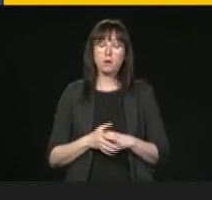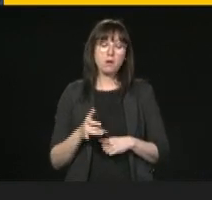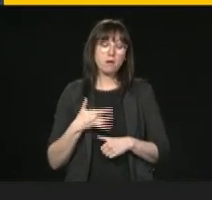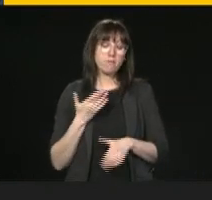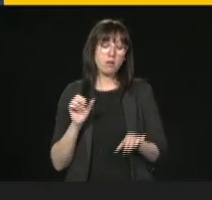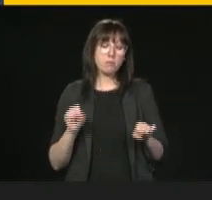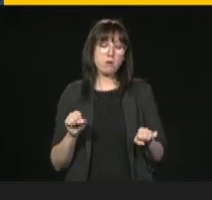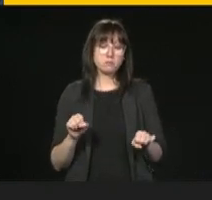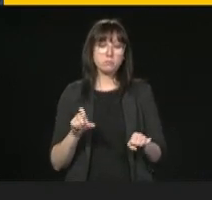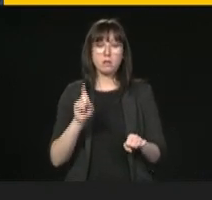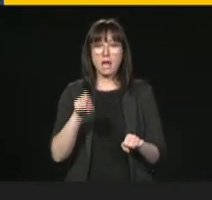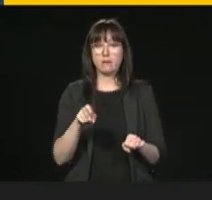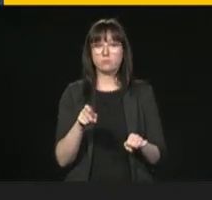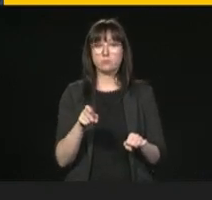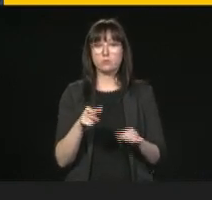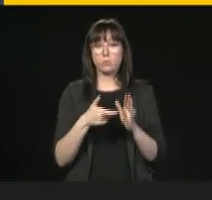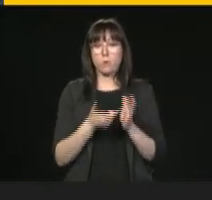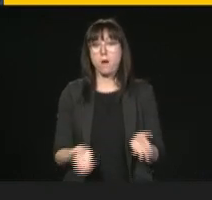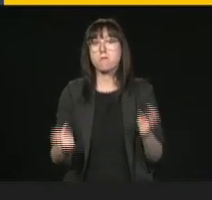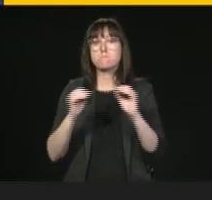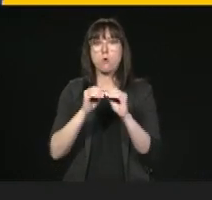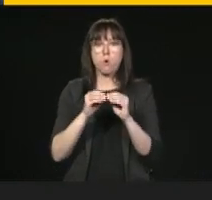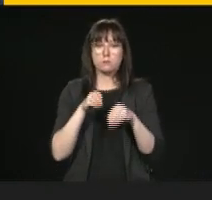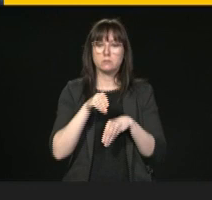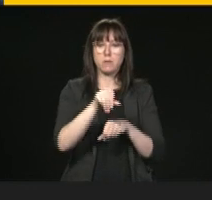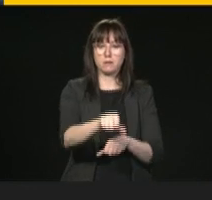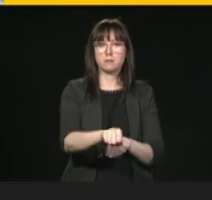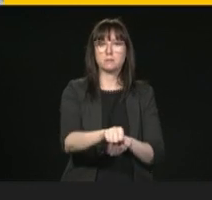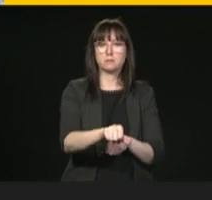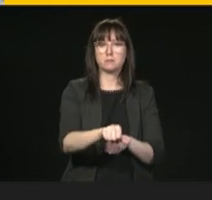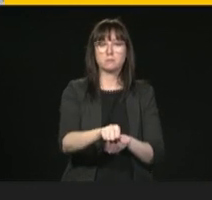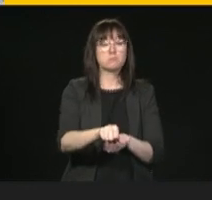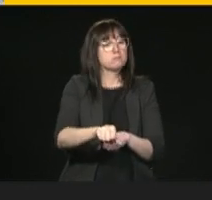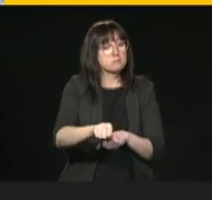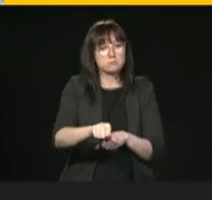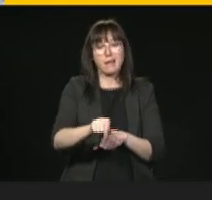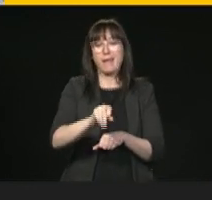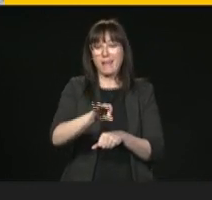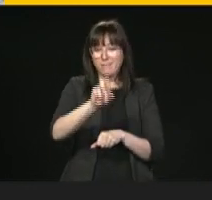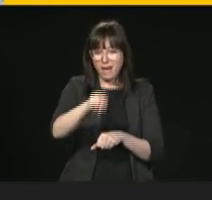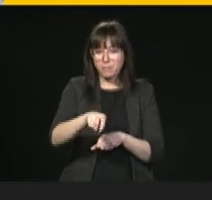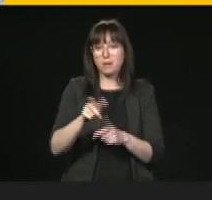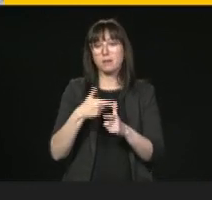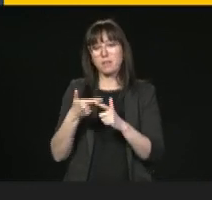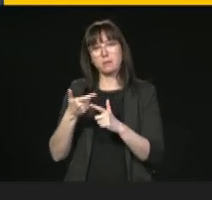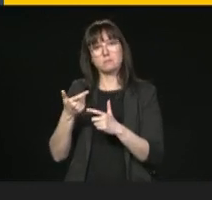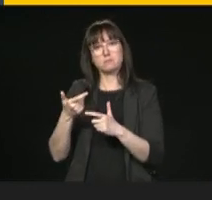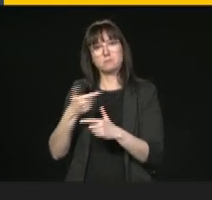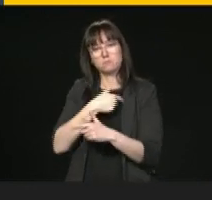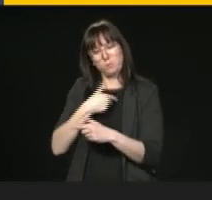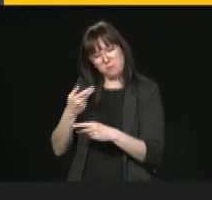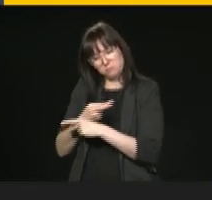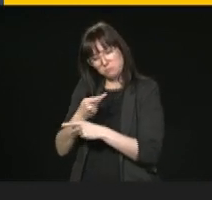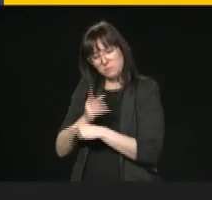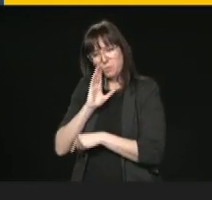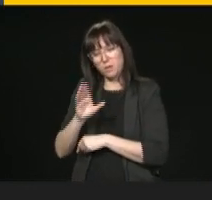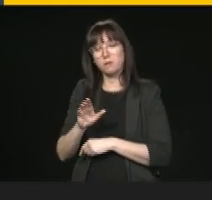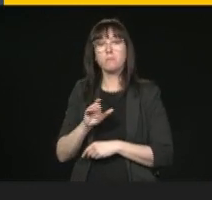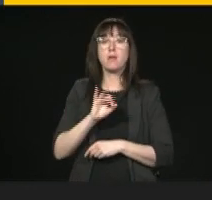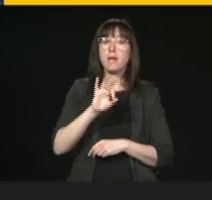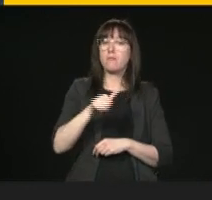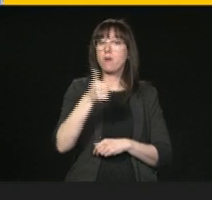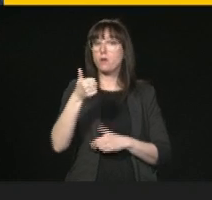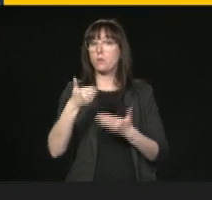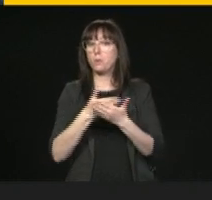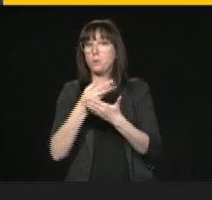going to deal with those things as we go along. As for new measures, we continue to look at how we can support people to get through